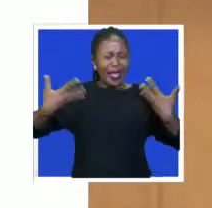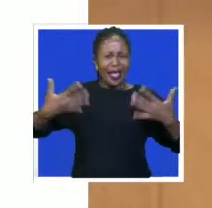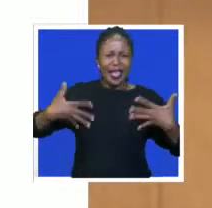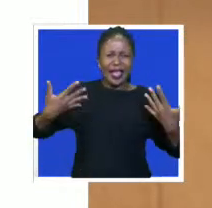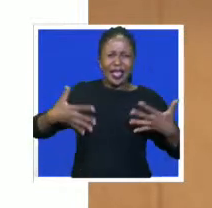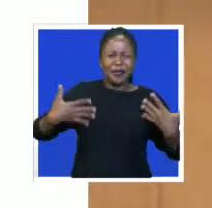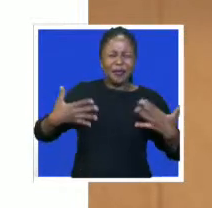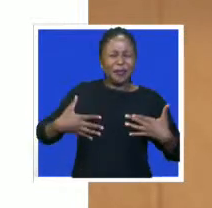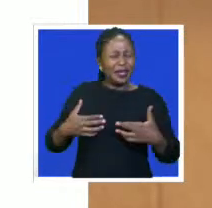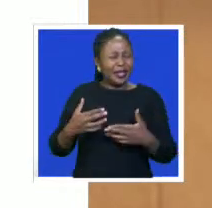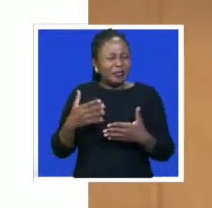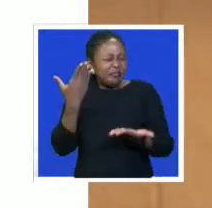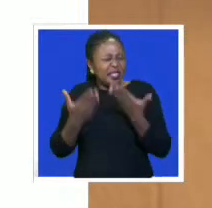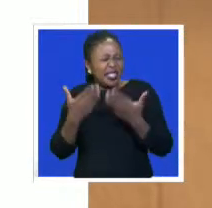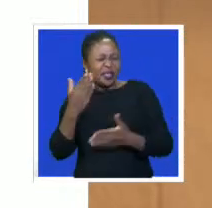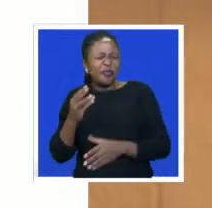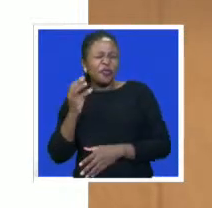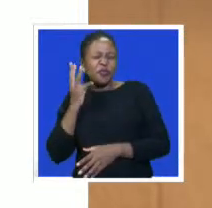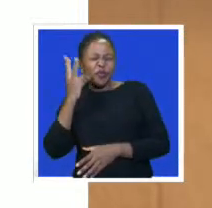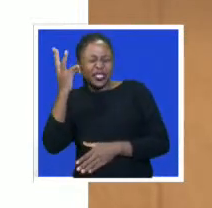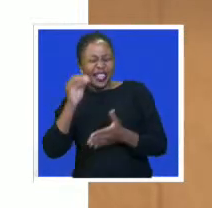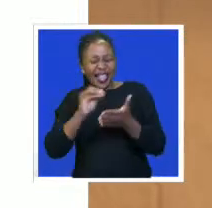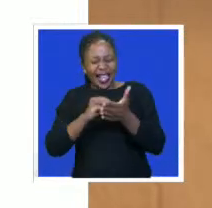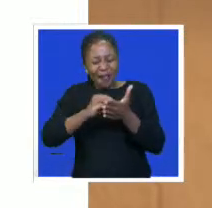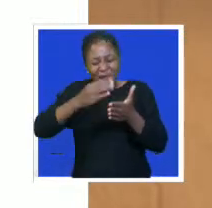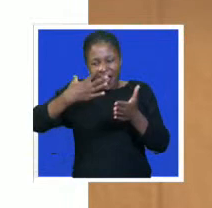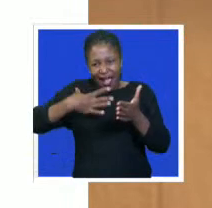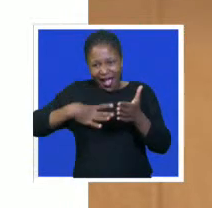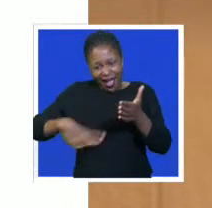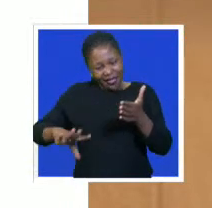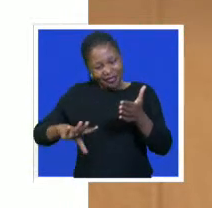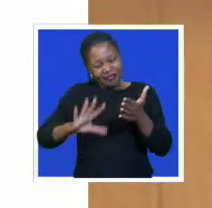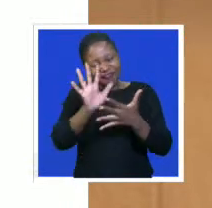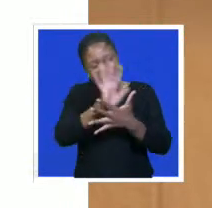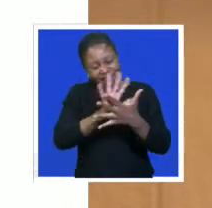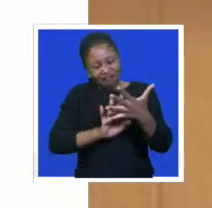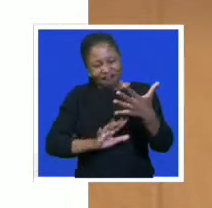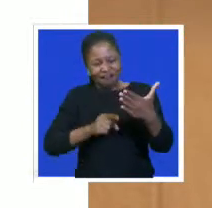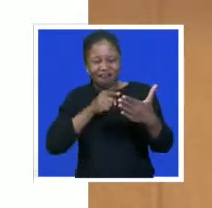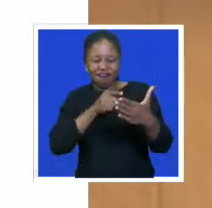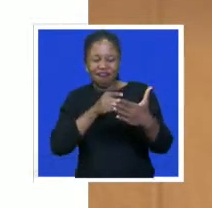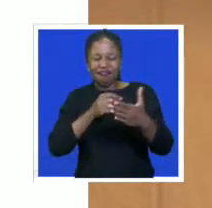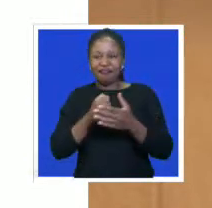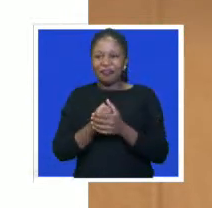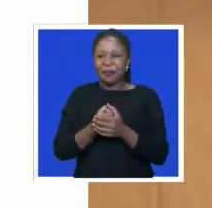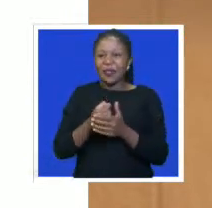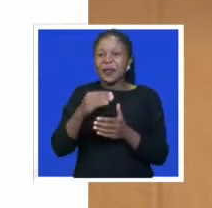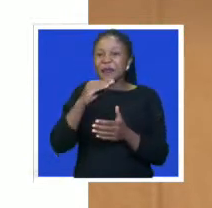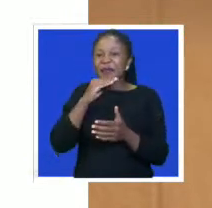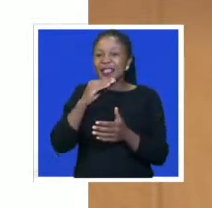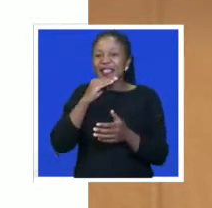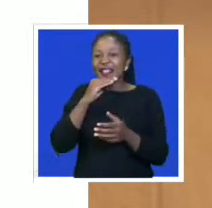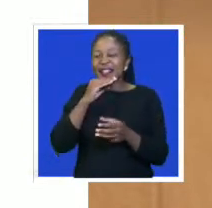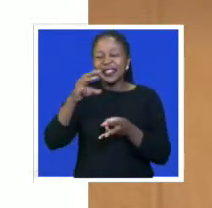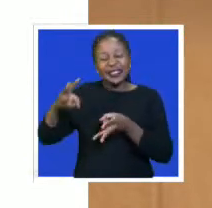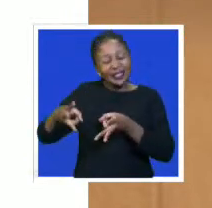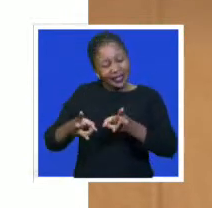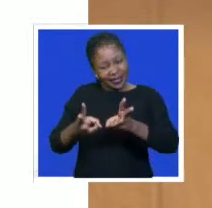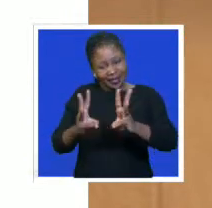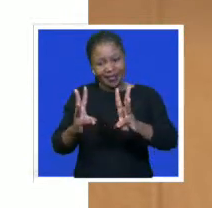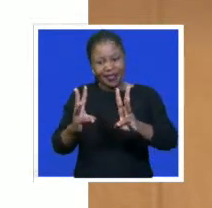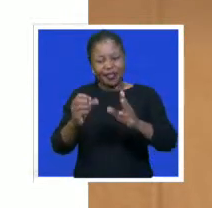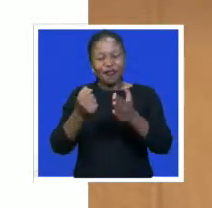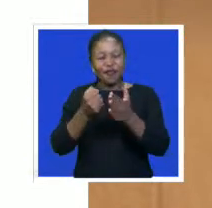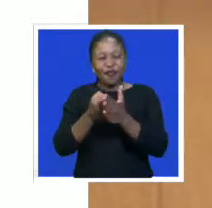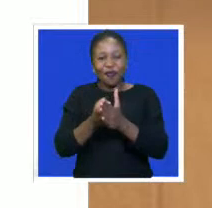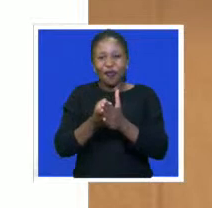particular story. So this is what, this culminates as the style for narrative writing. No,